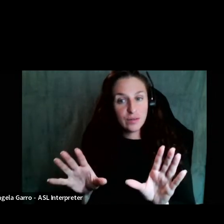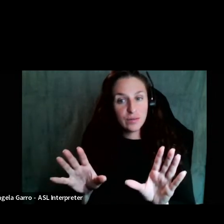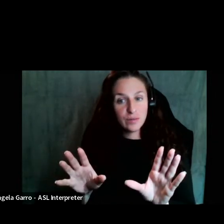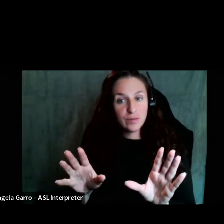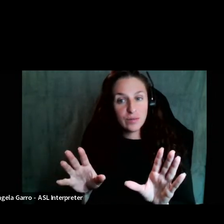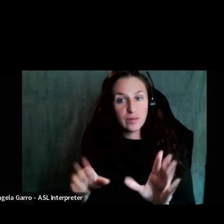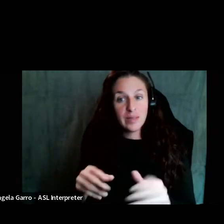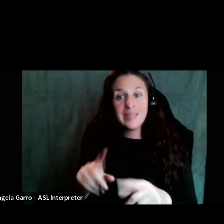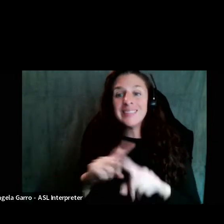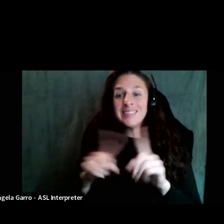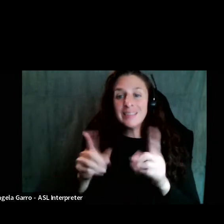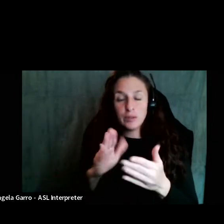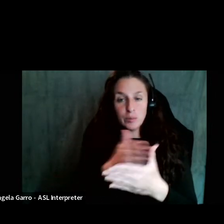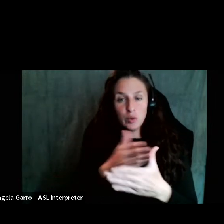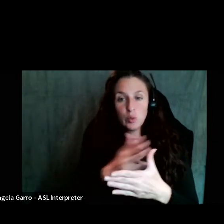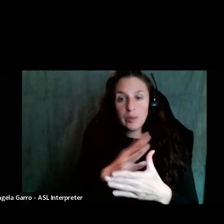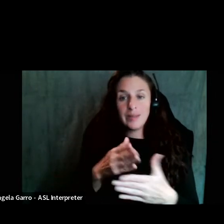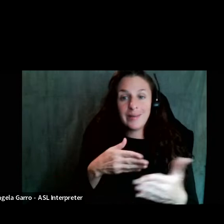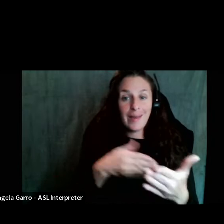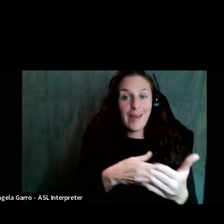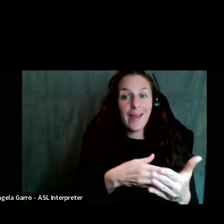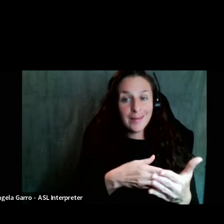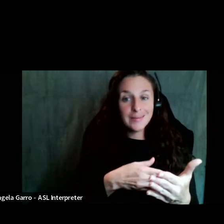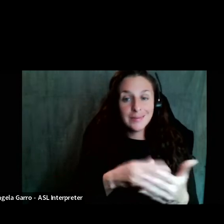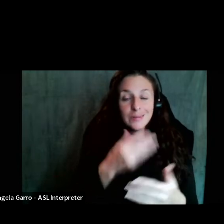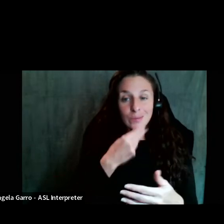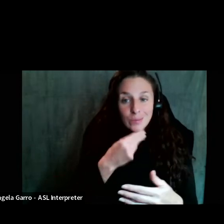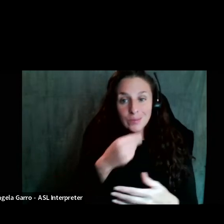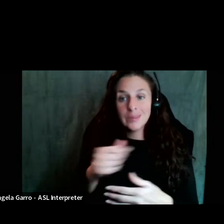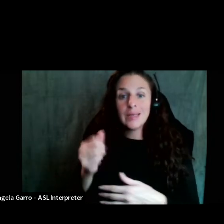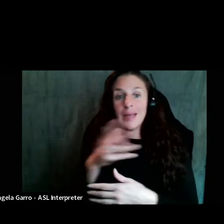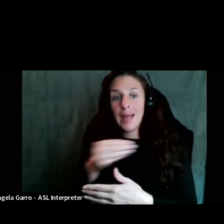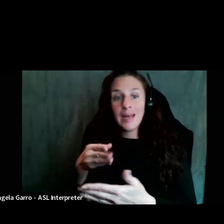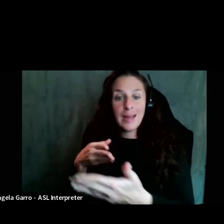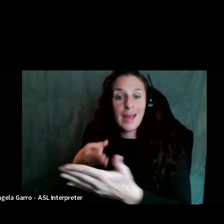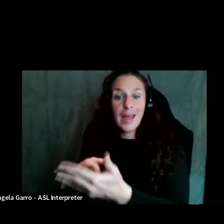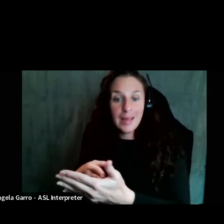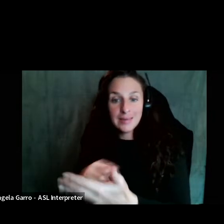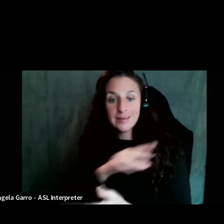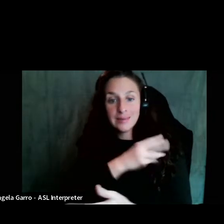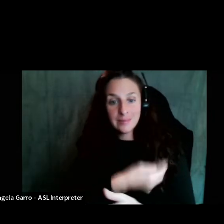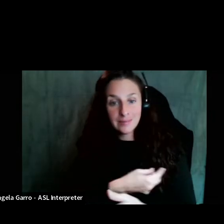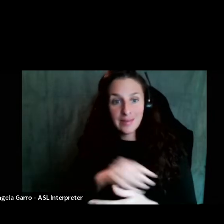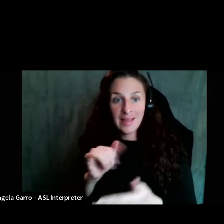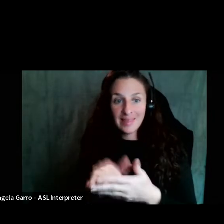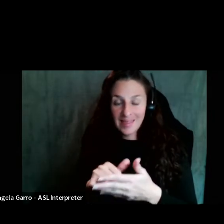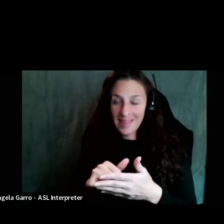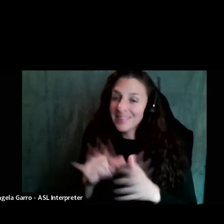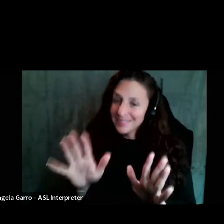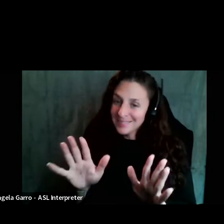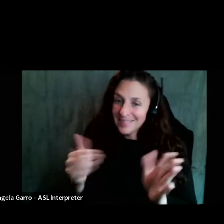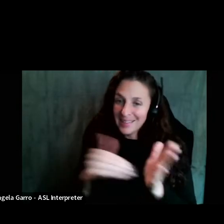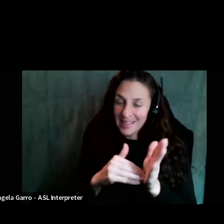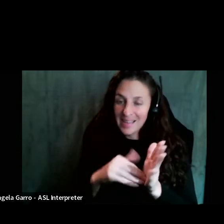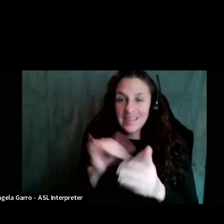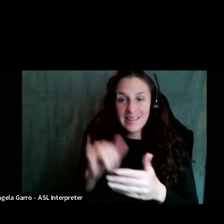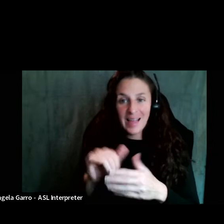between anti-Semitism and anti-Zionism. And again, that's where education comes back